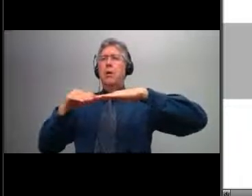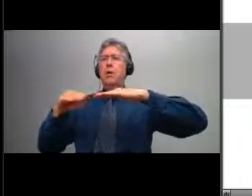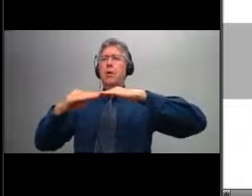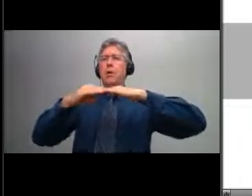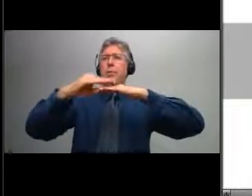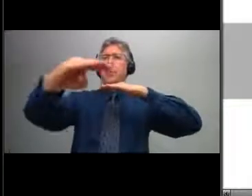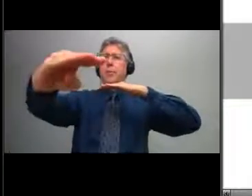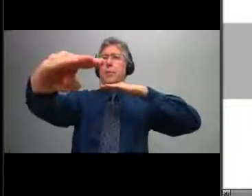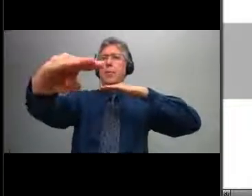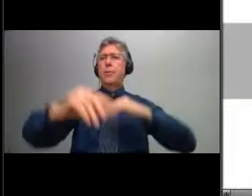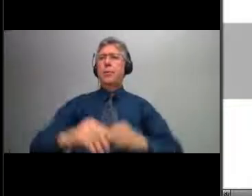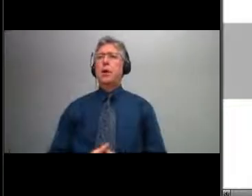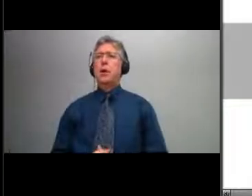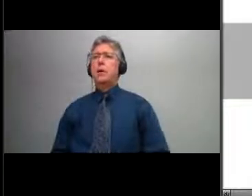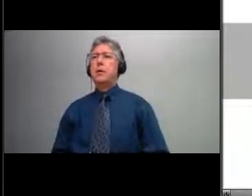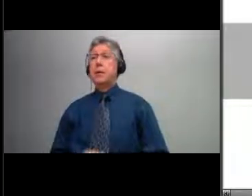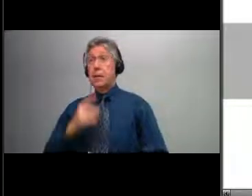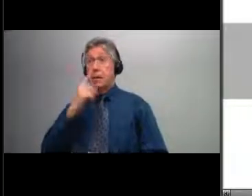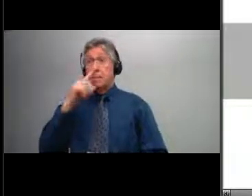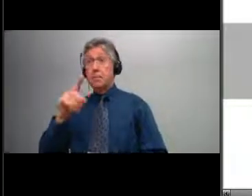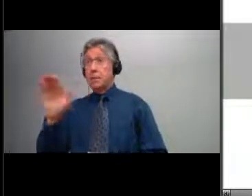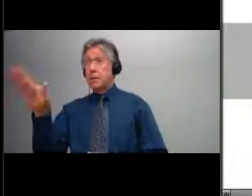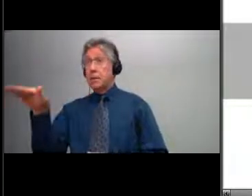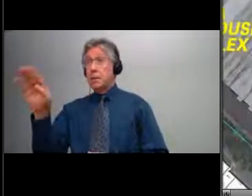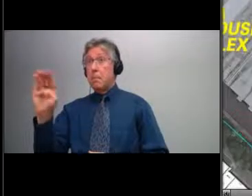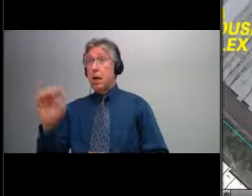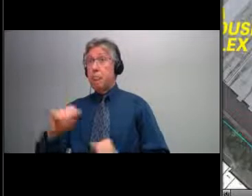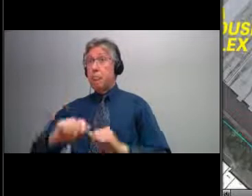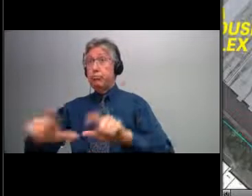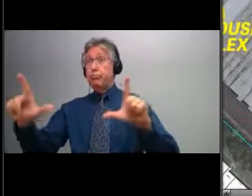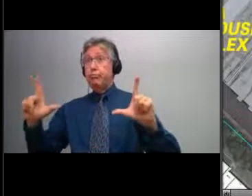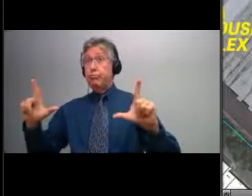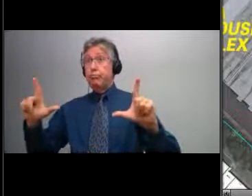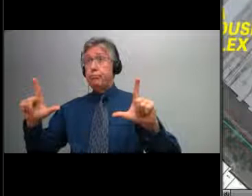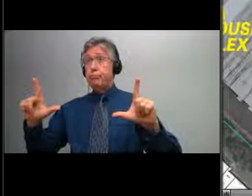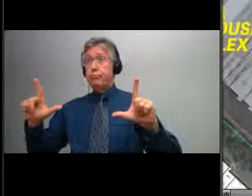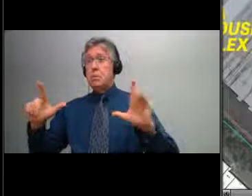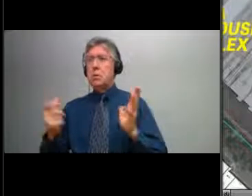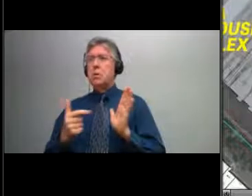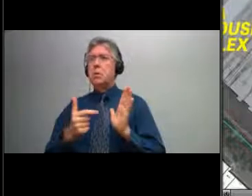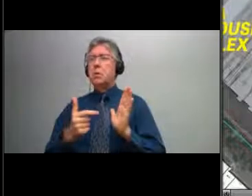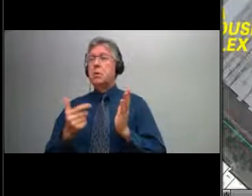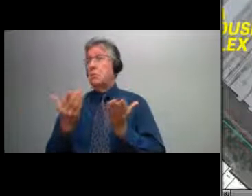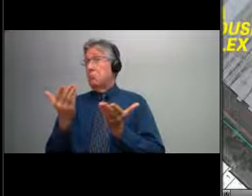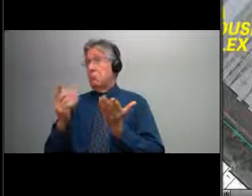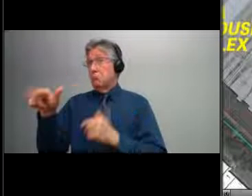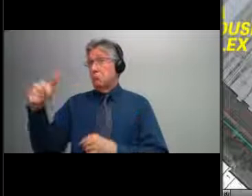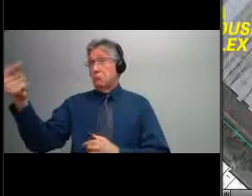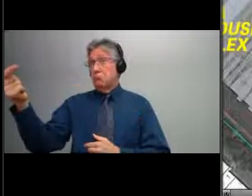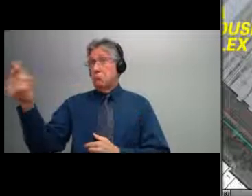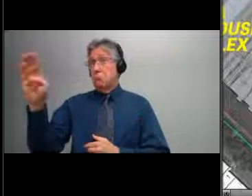So let's just zoom into that area, Bob, because I want to explain that. Or Bob, maybe you want to